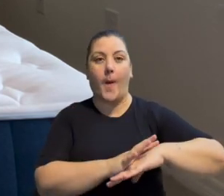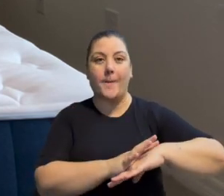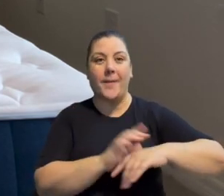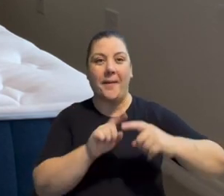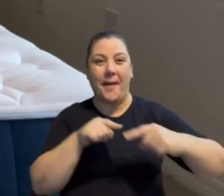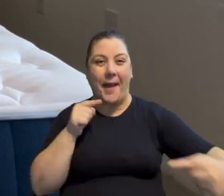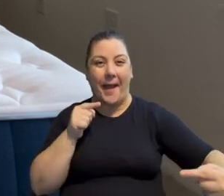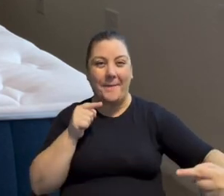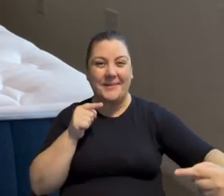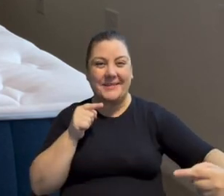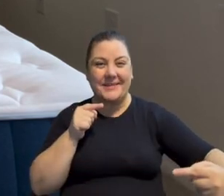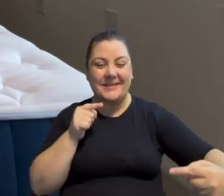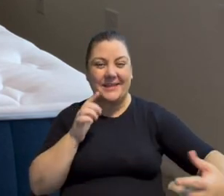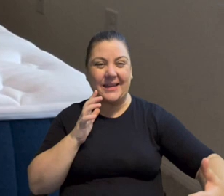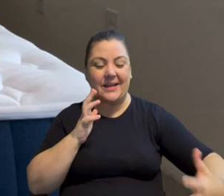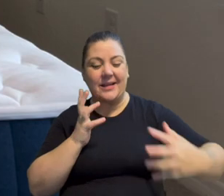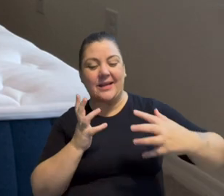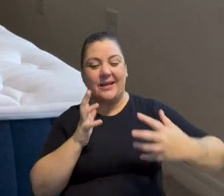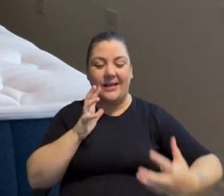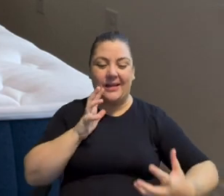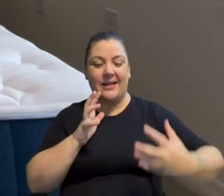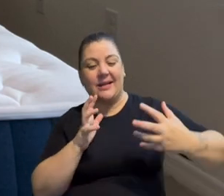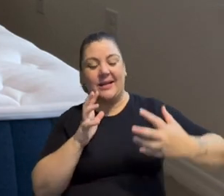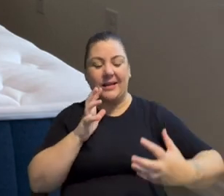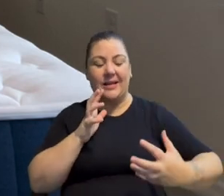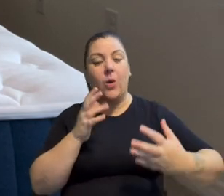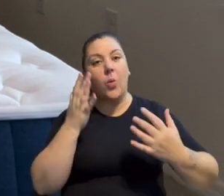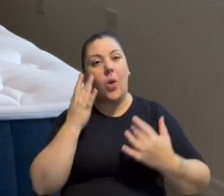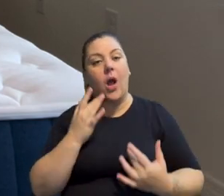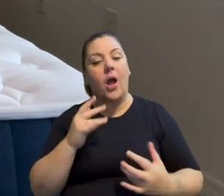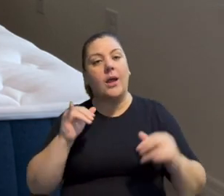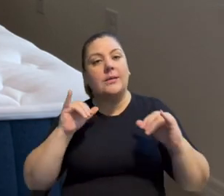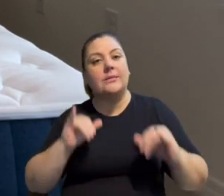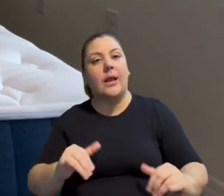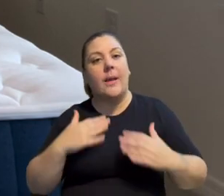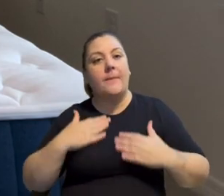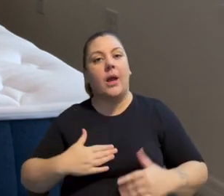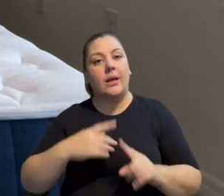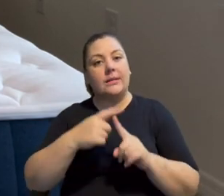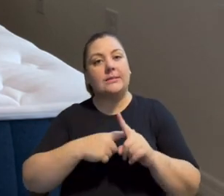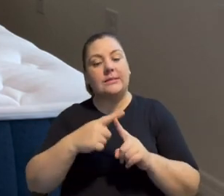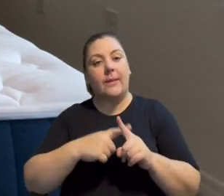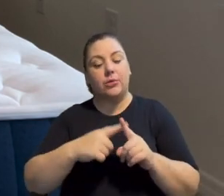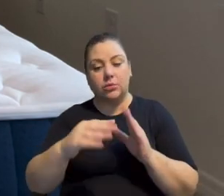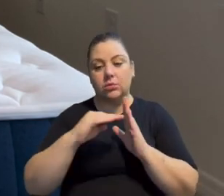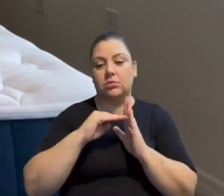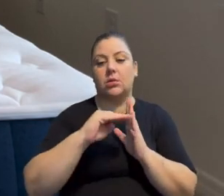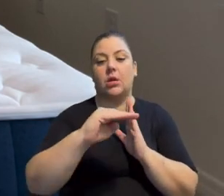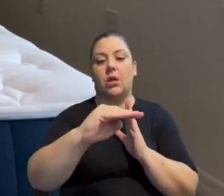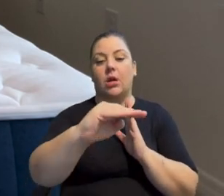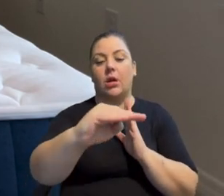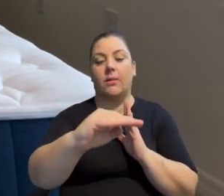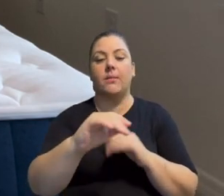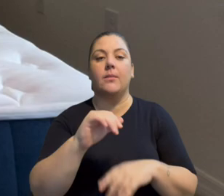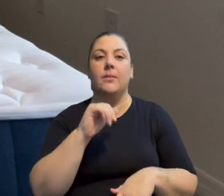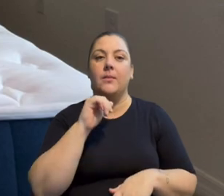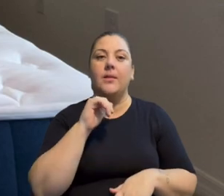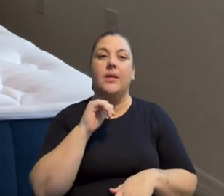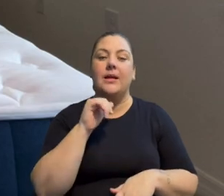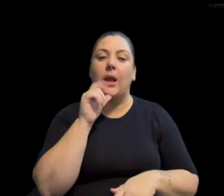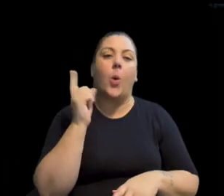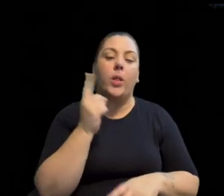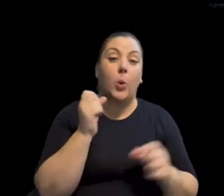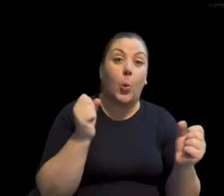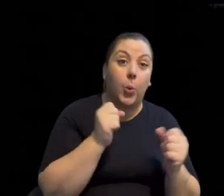warmer. And it works that way to help you keep more temperature neutral rather than just saying, oh, it's a cooling